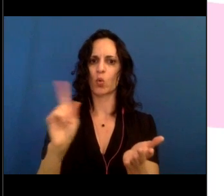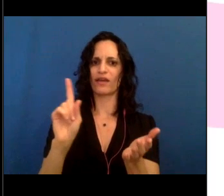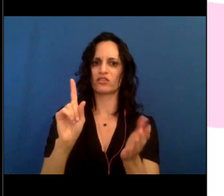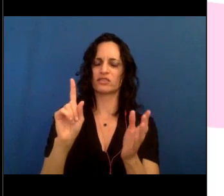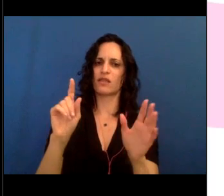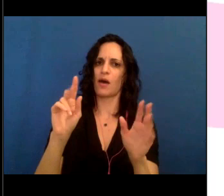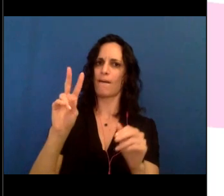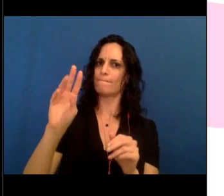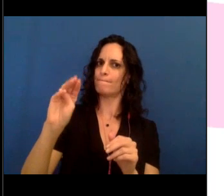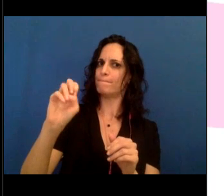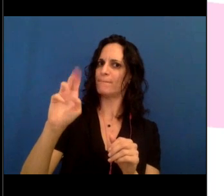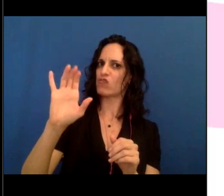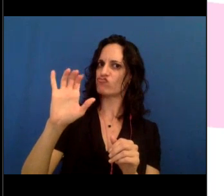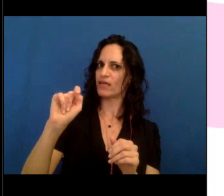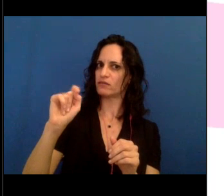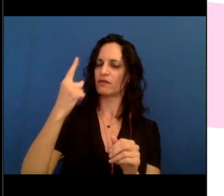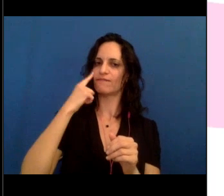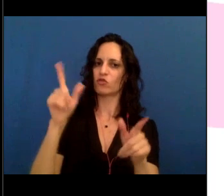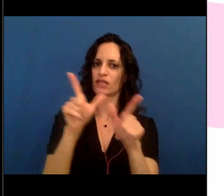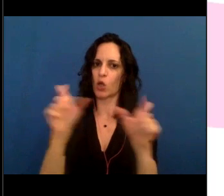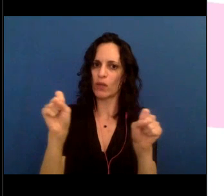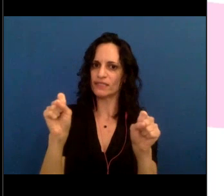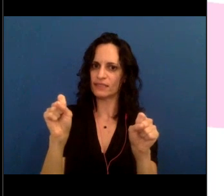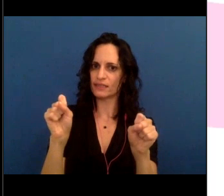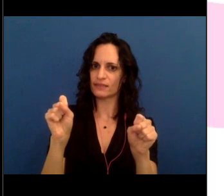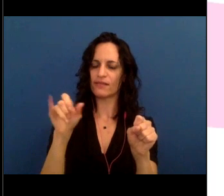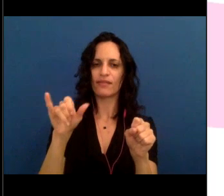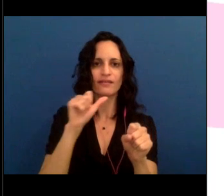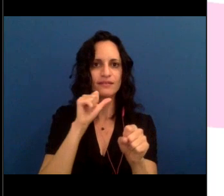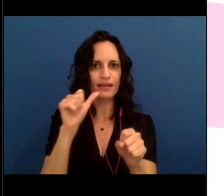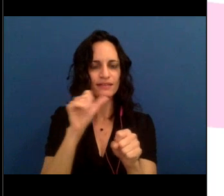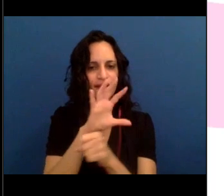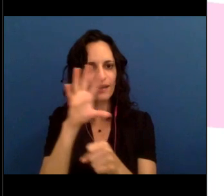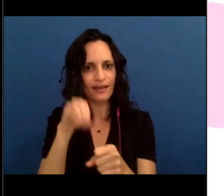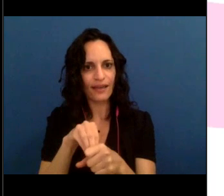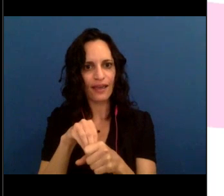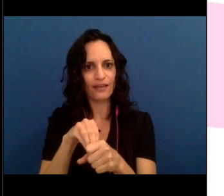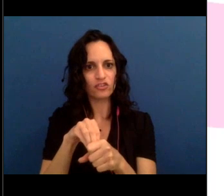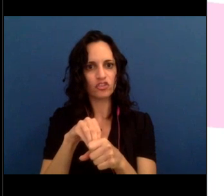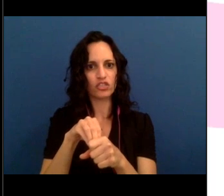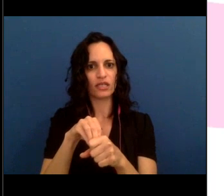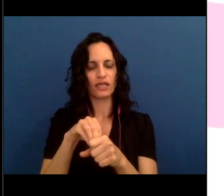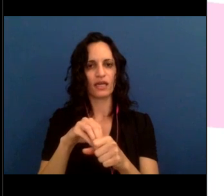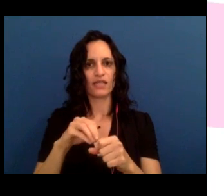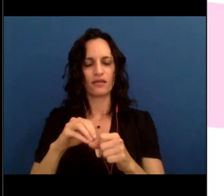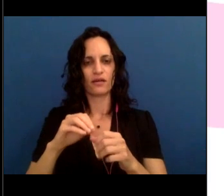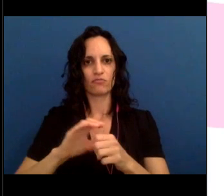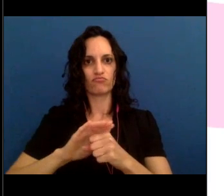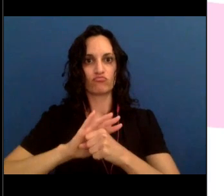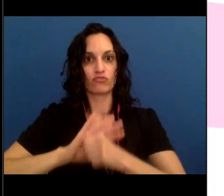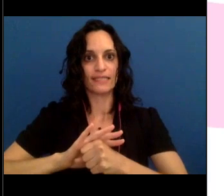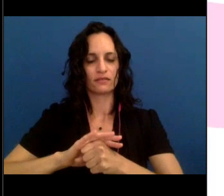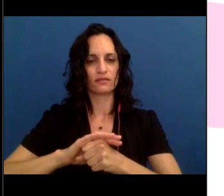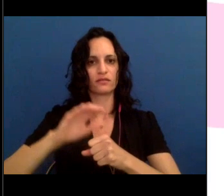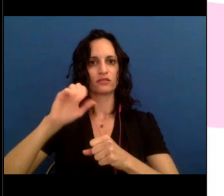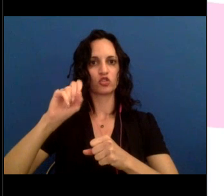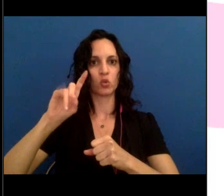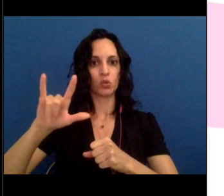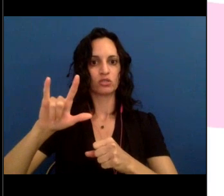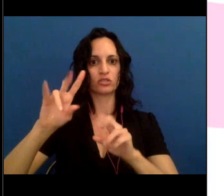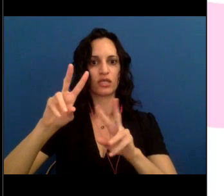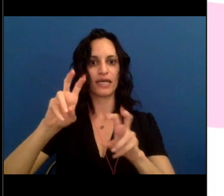Saussures' original conception, that doesn't engage in the pressing social issues of our current and contemporary